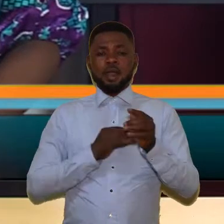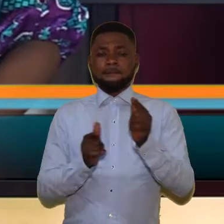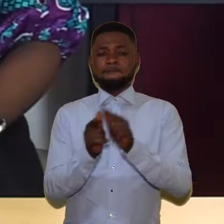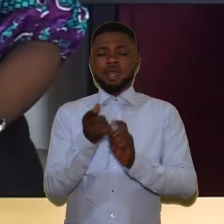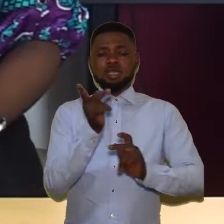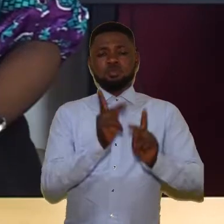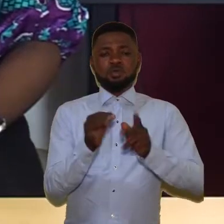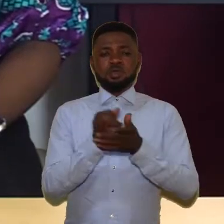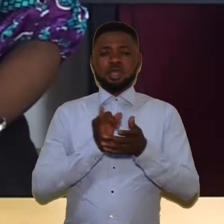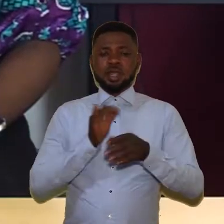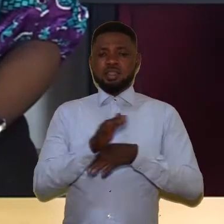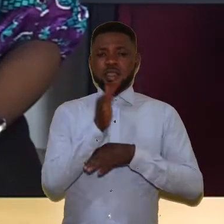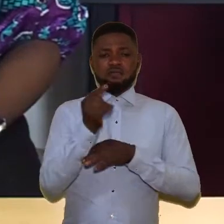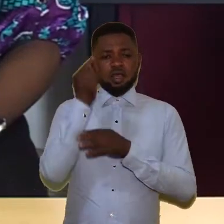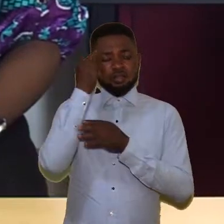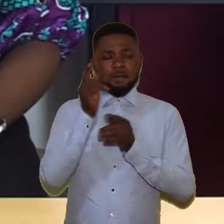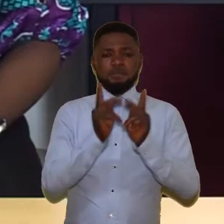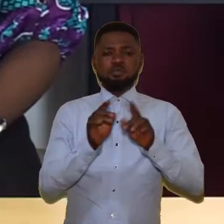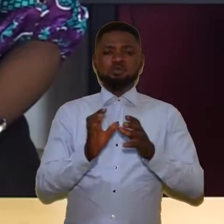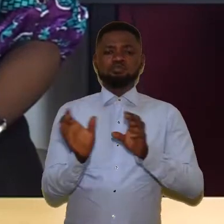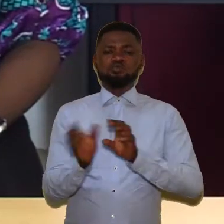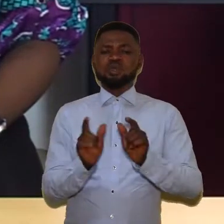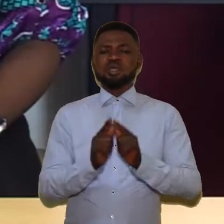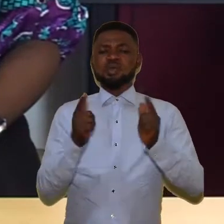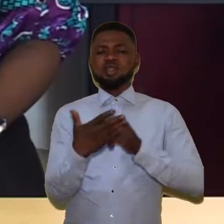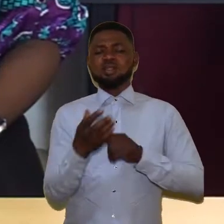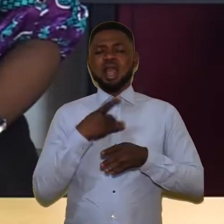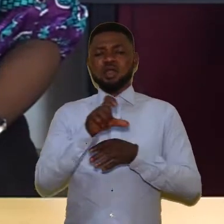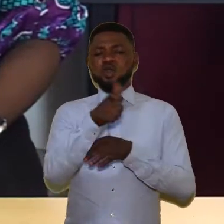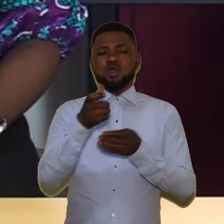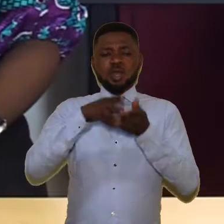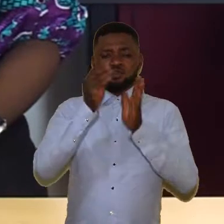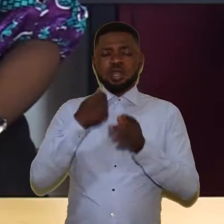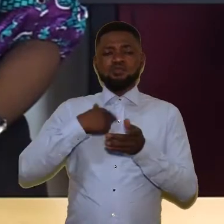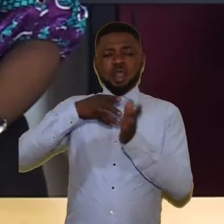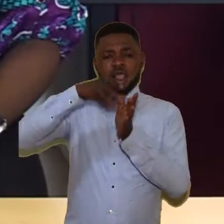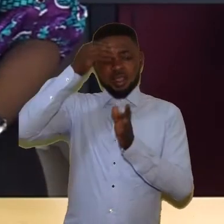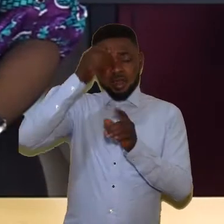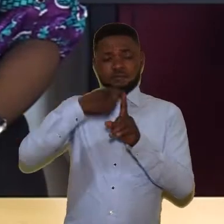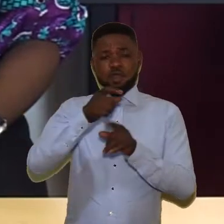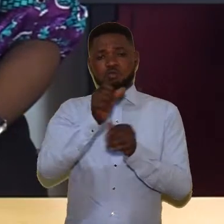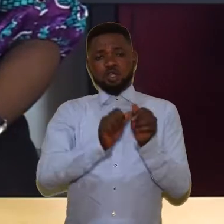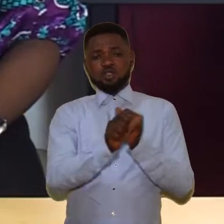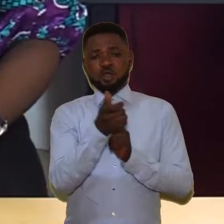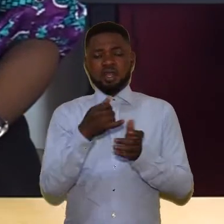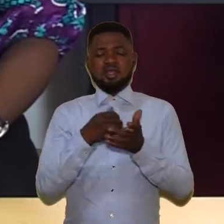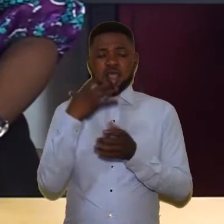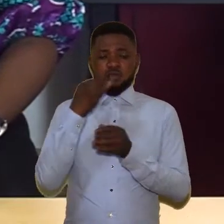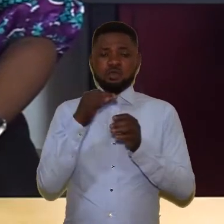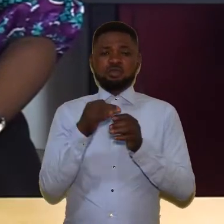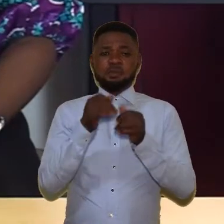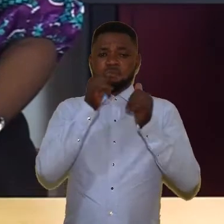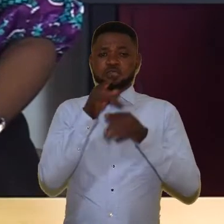I networked with people doing great things, and then other students, we learned from each other. So it was a blessing to So me. you were